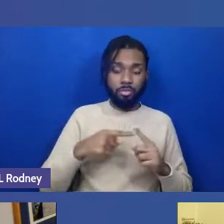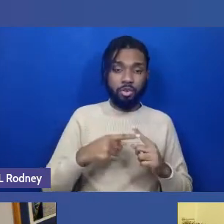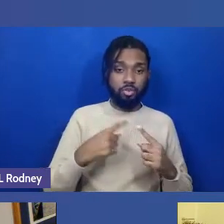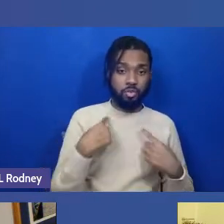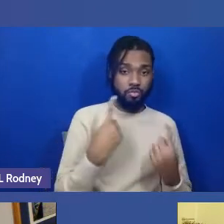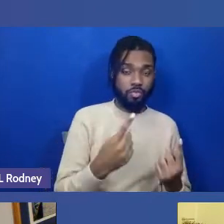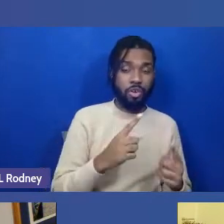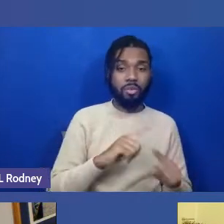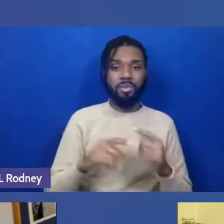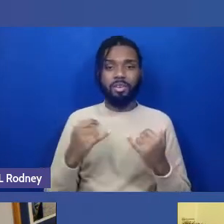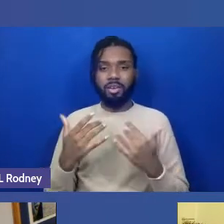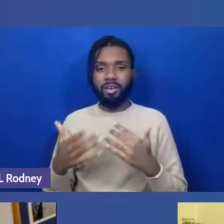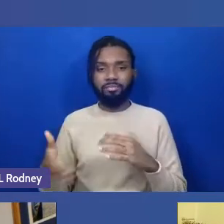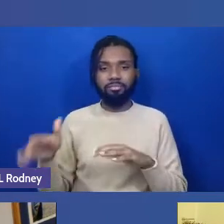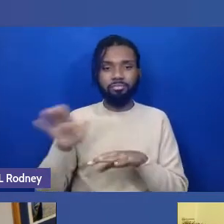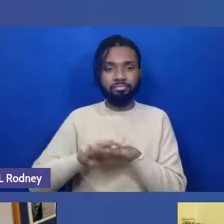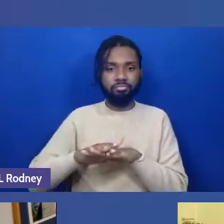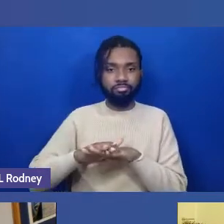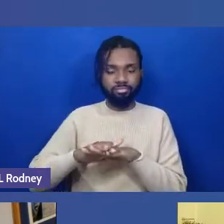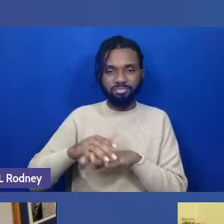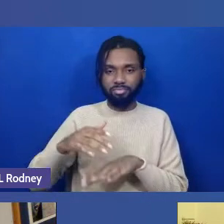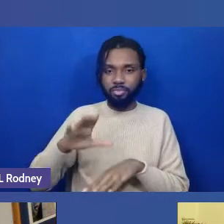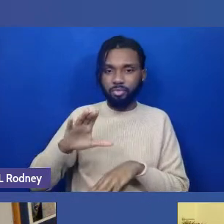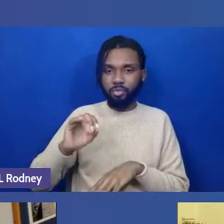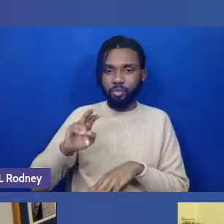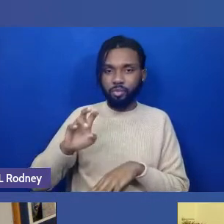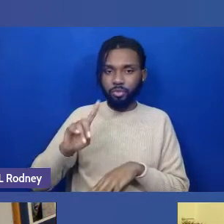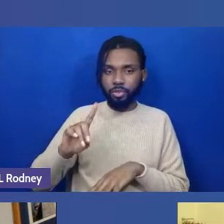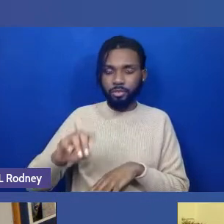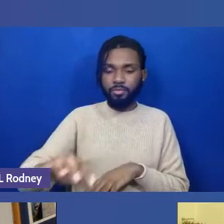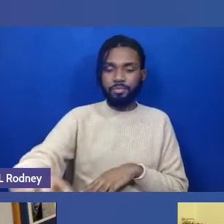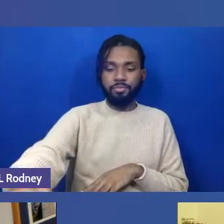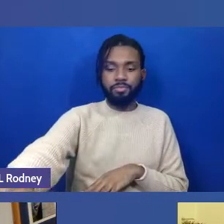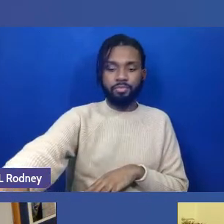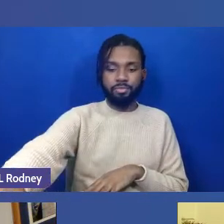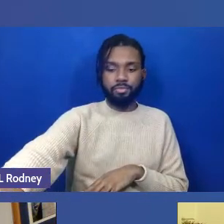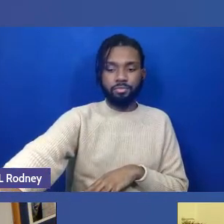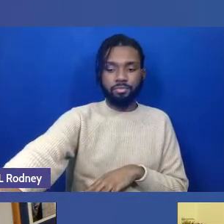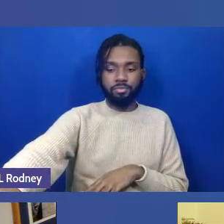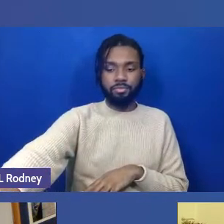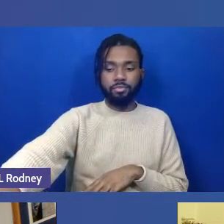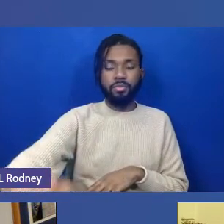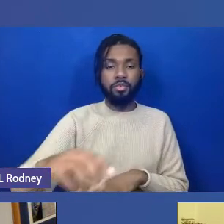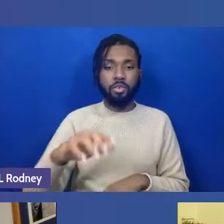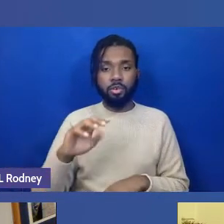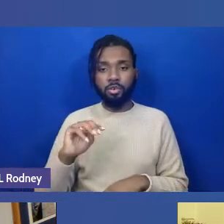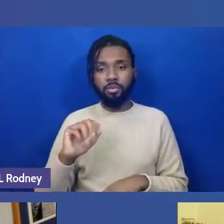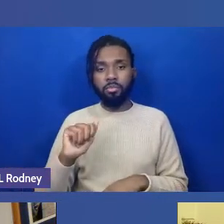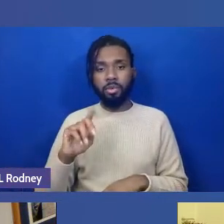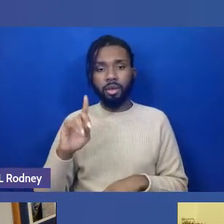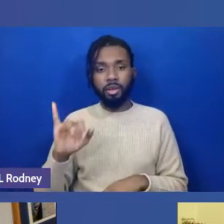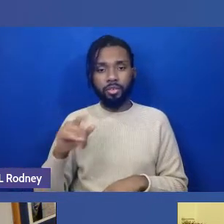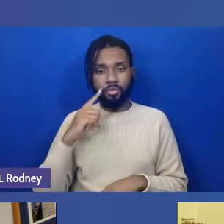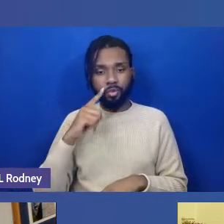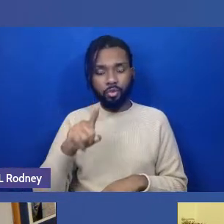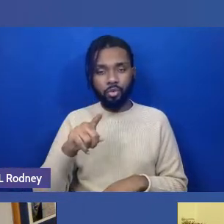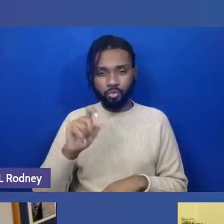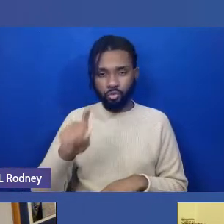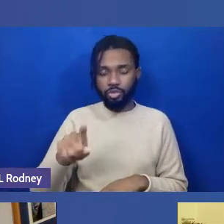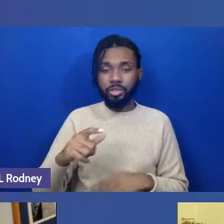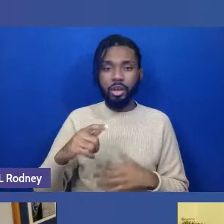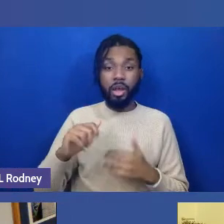on it. And Maddie, I want to throw this question over to you. How has the pandemic changed your